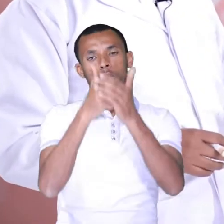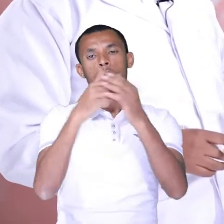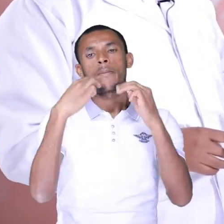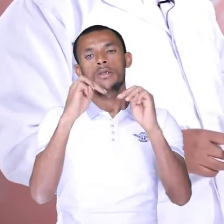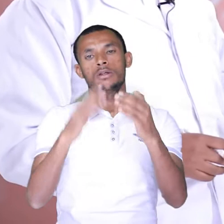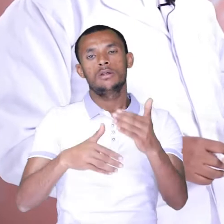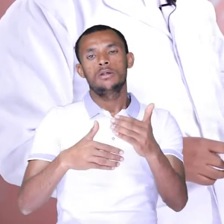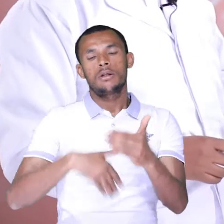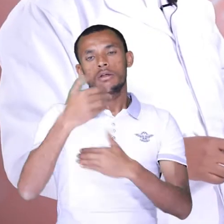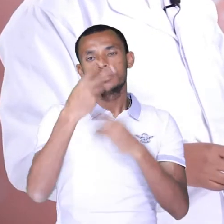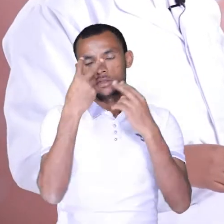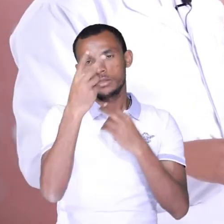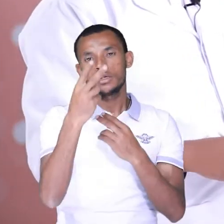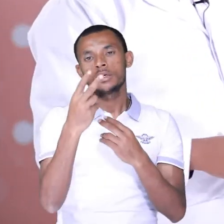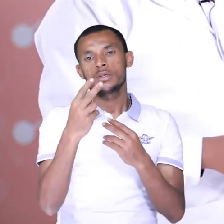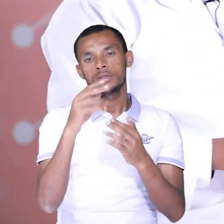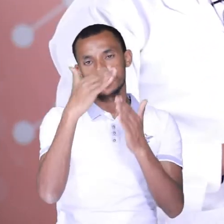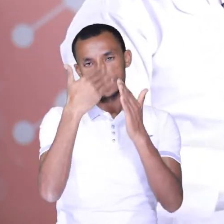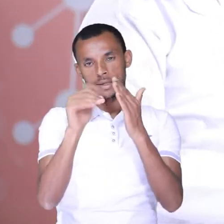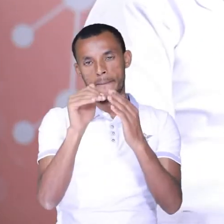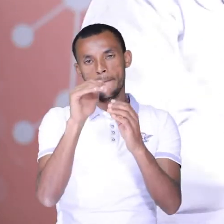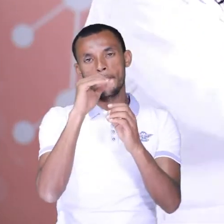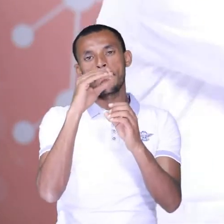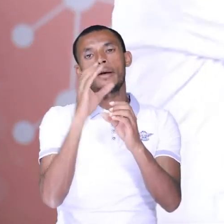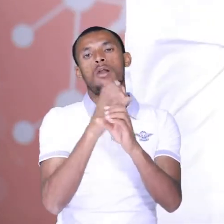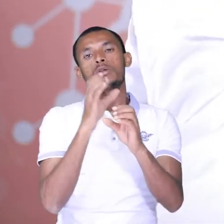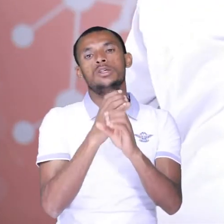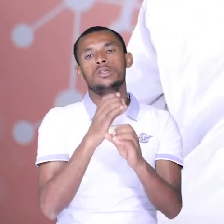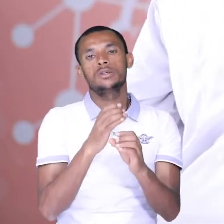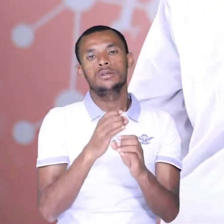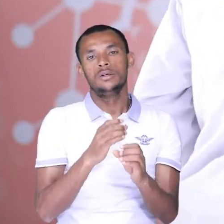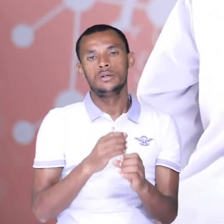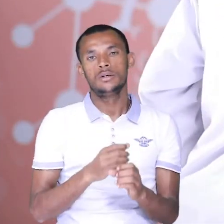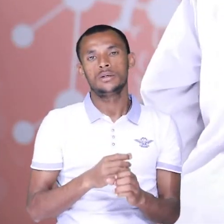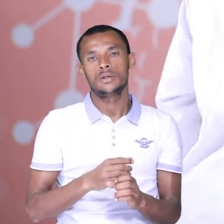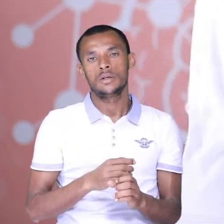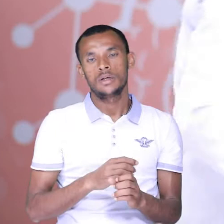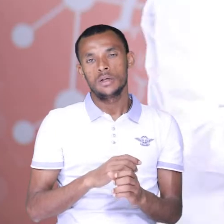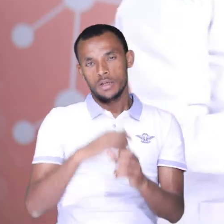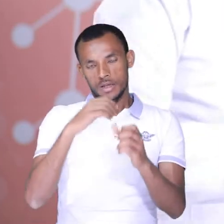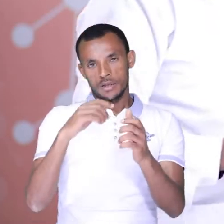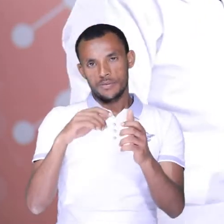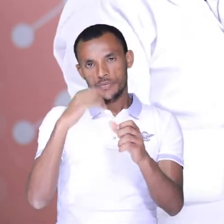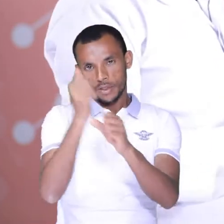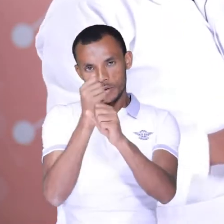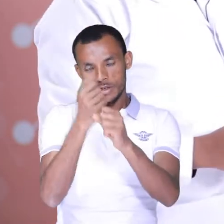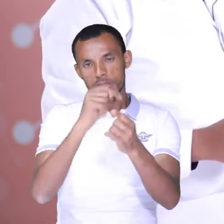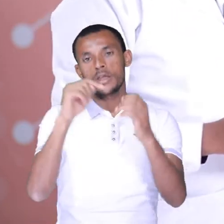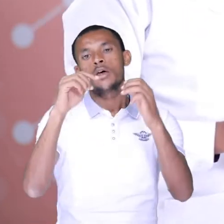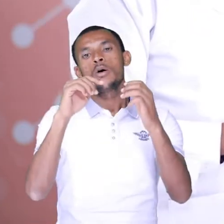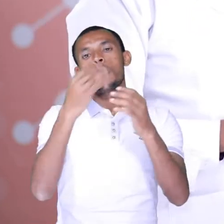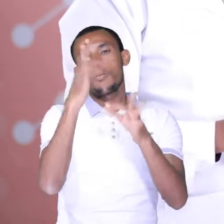So let's see some calculations. Calculate the molecular mass of each of the following